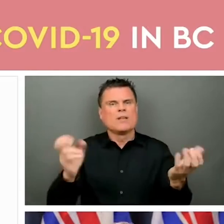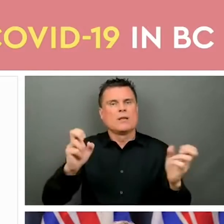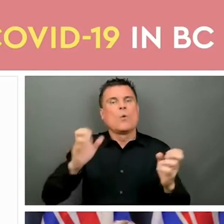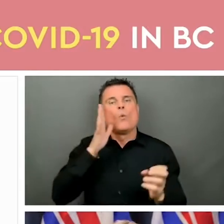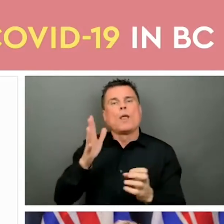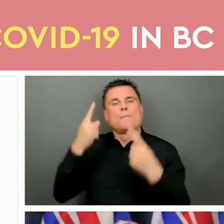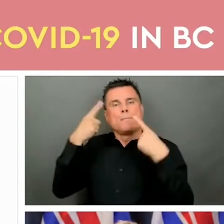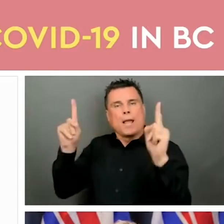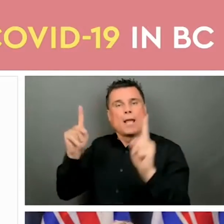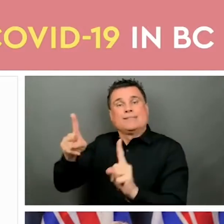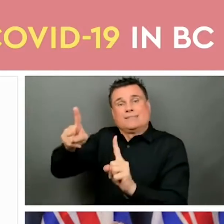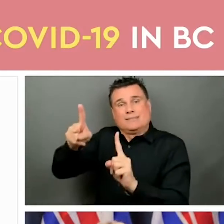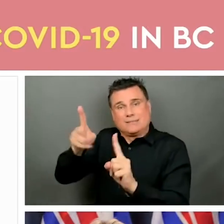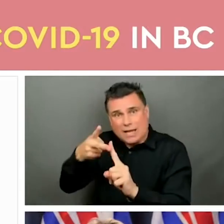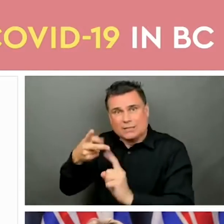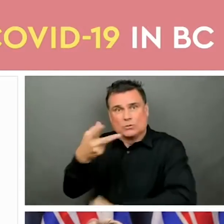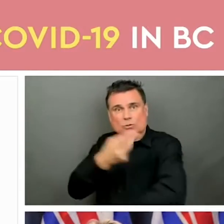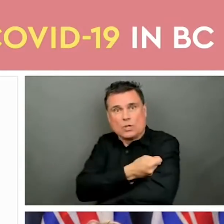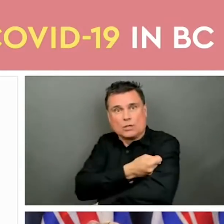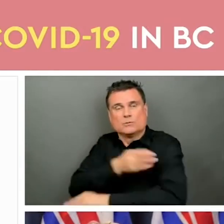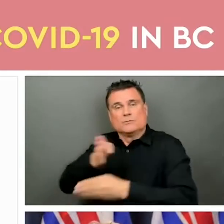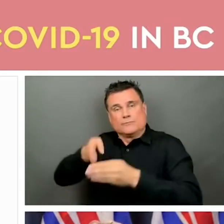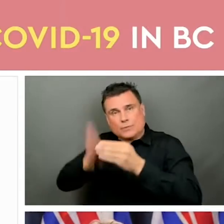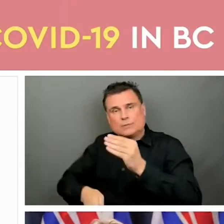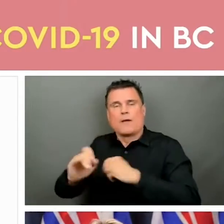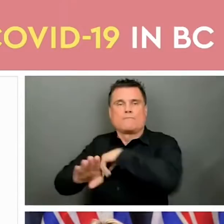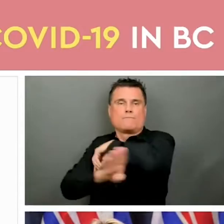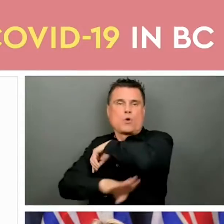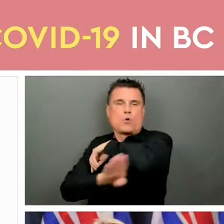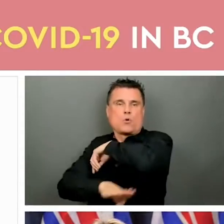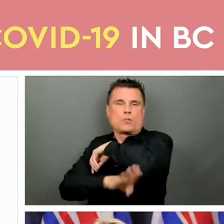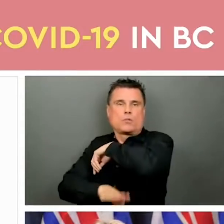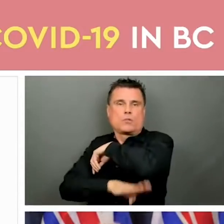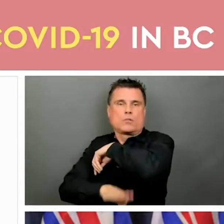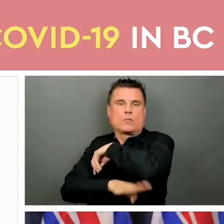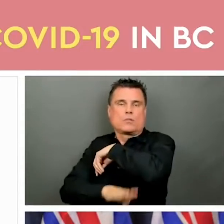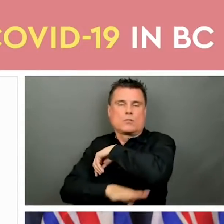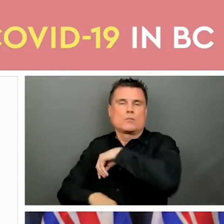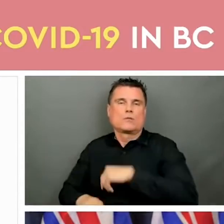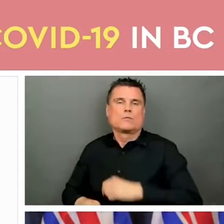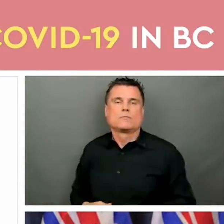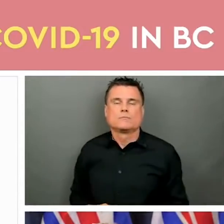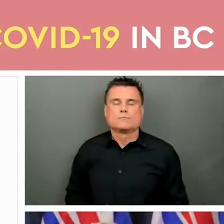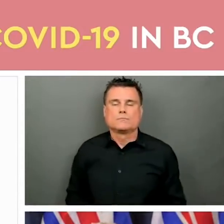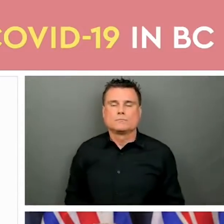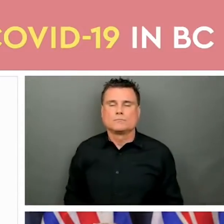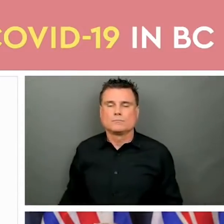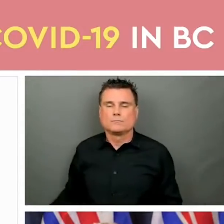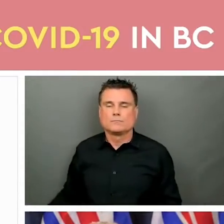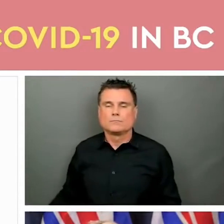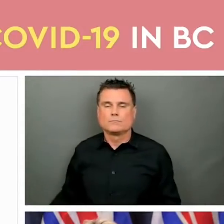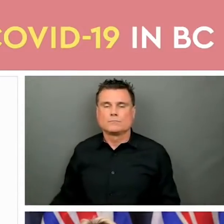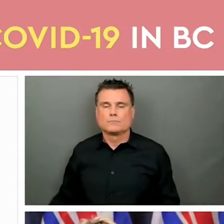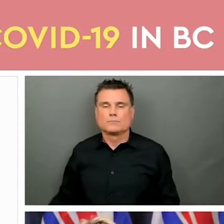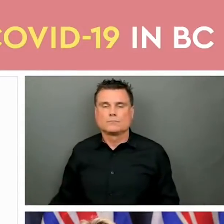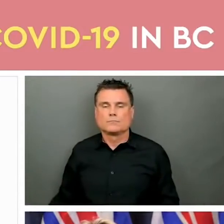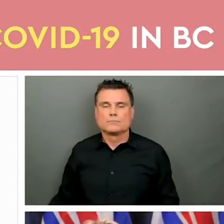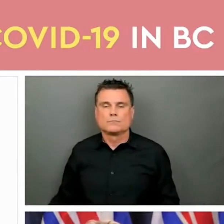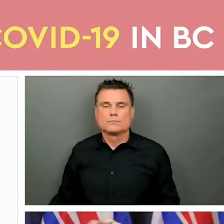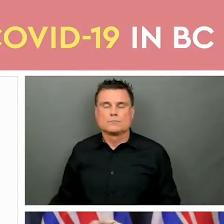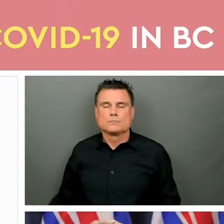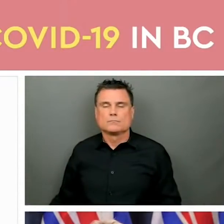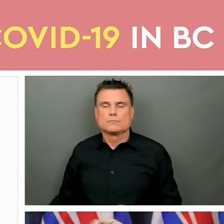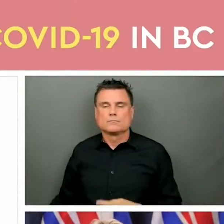based on the effectiveness that we have seen here in BC, but also around the world. And if we think about